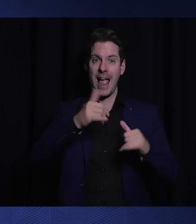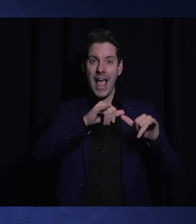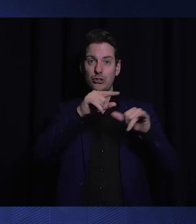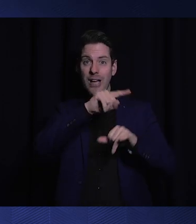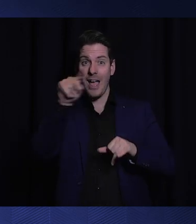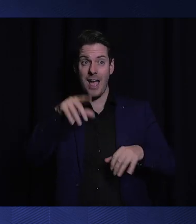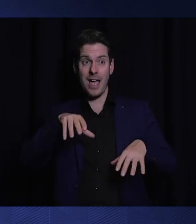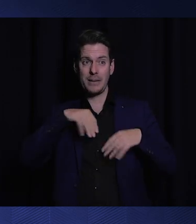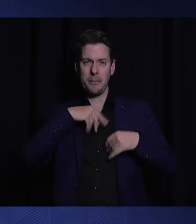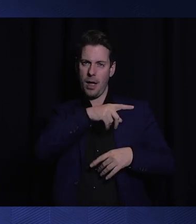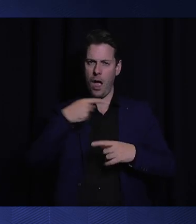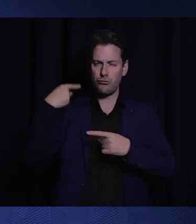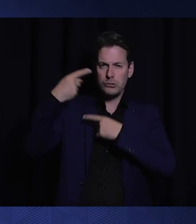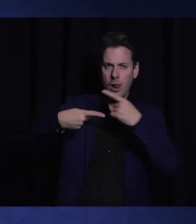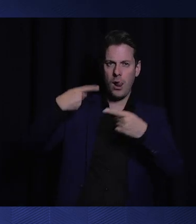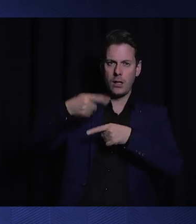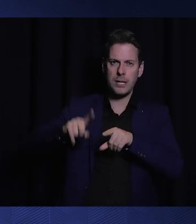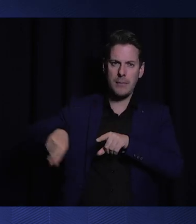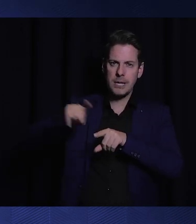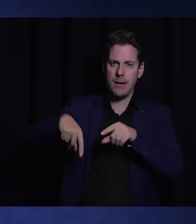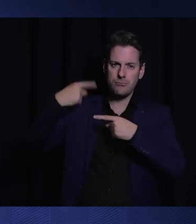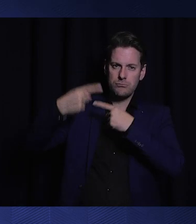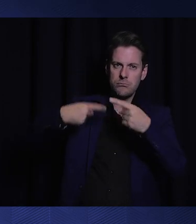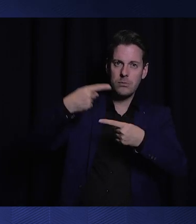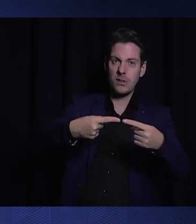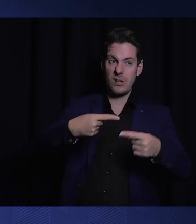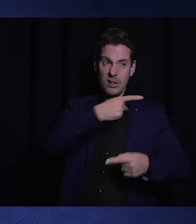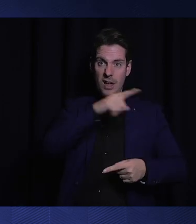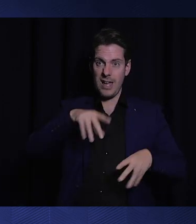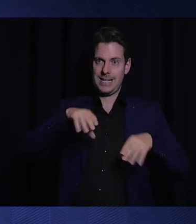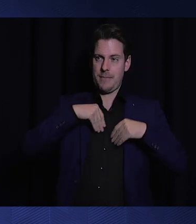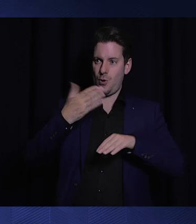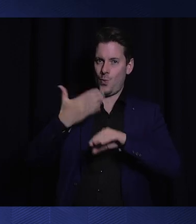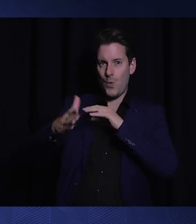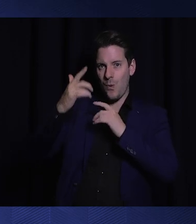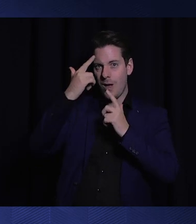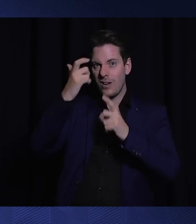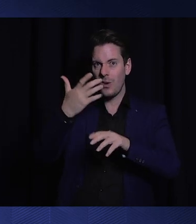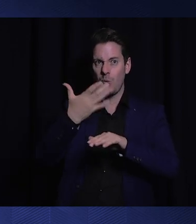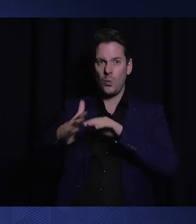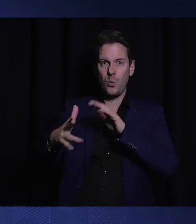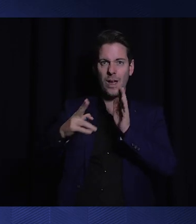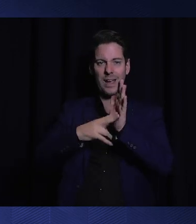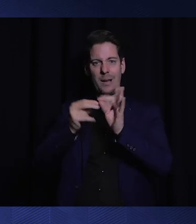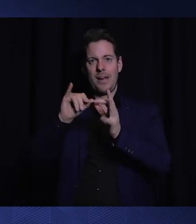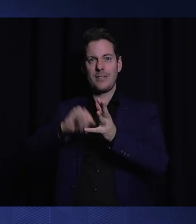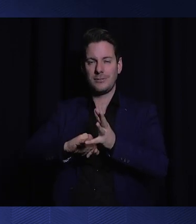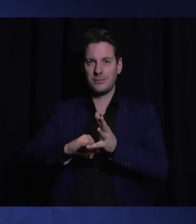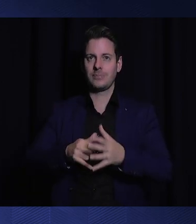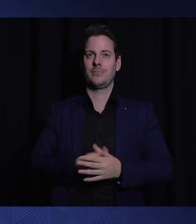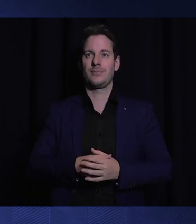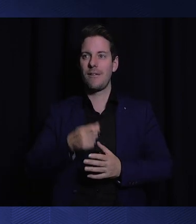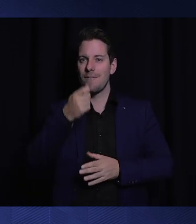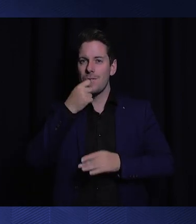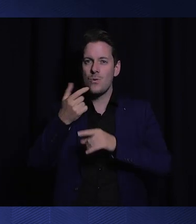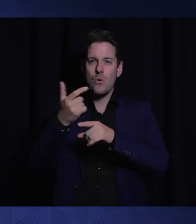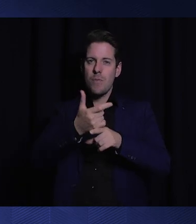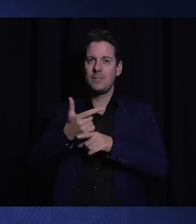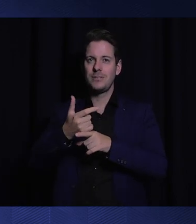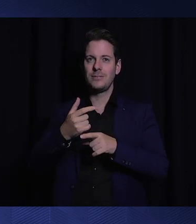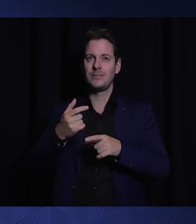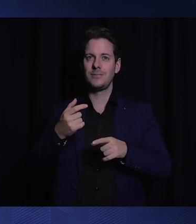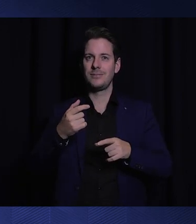be made to guide local sponge projects. Hope this answers your question. Thank